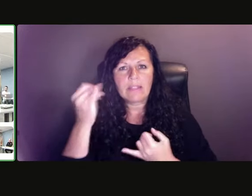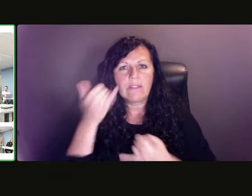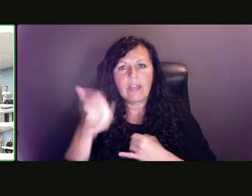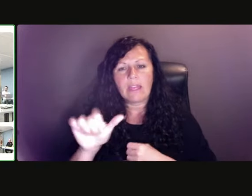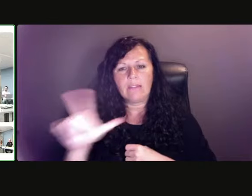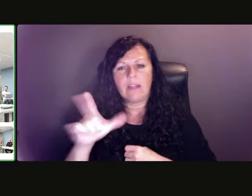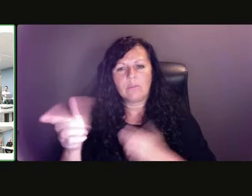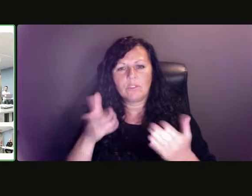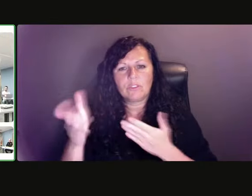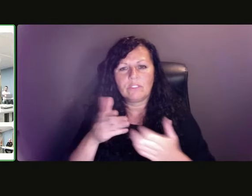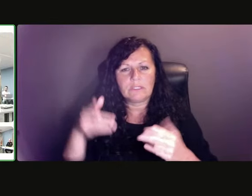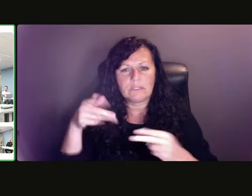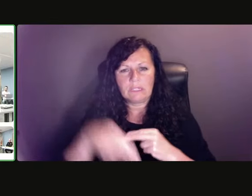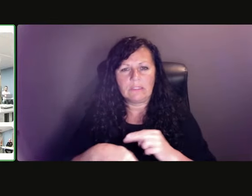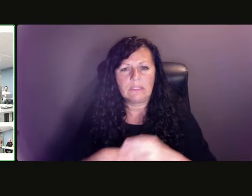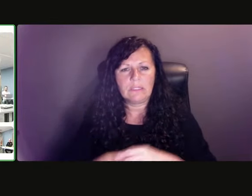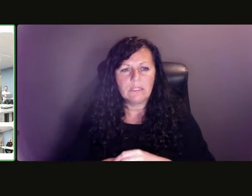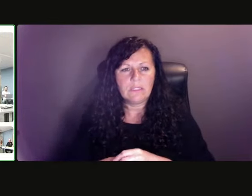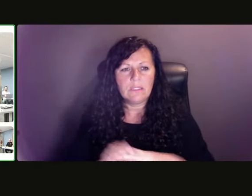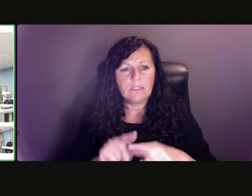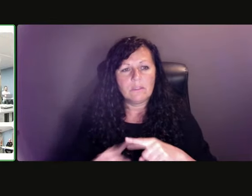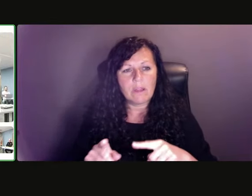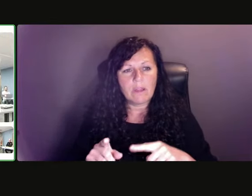services, but we certainly